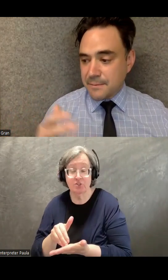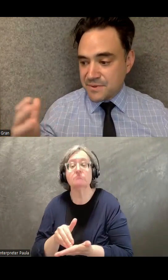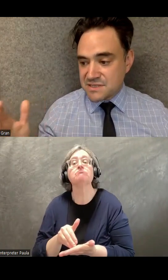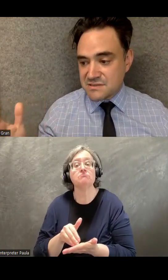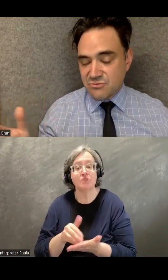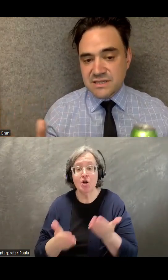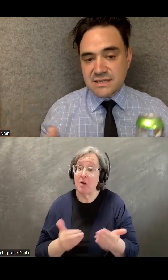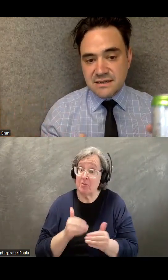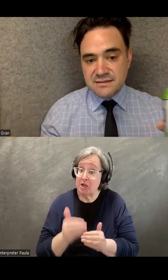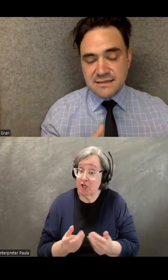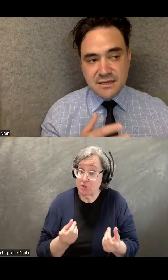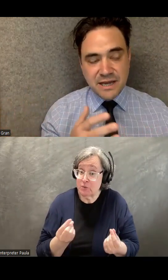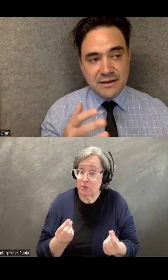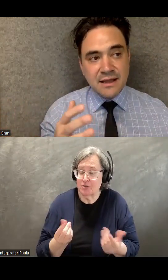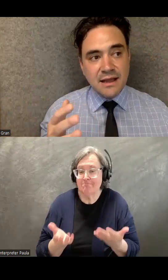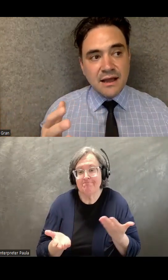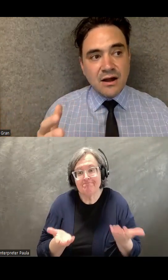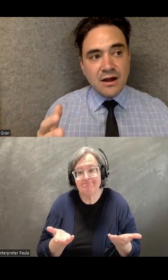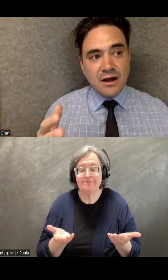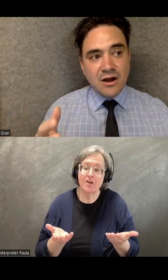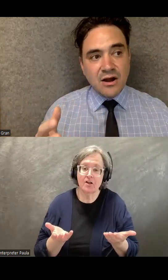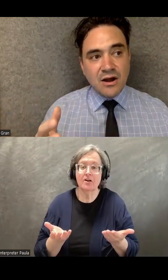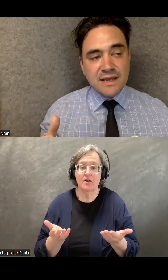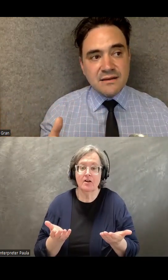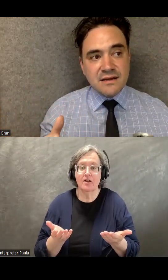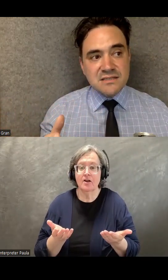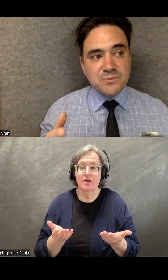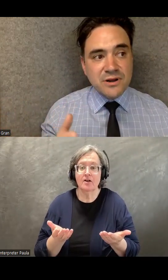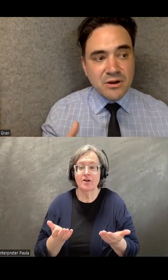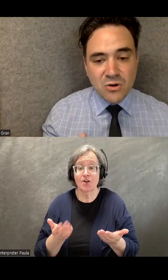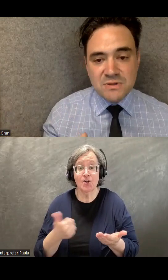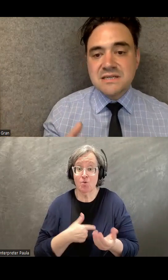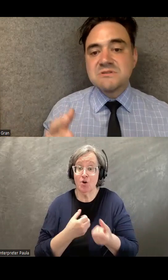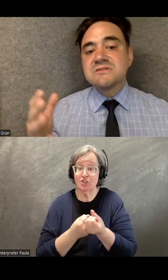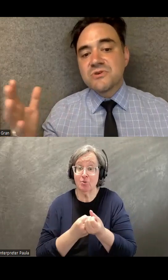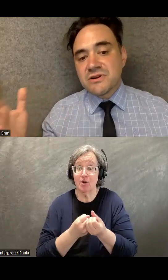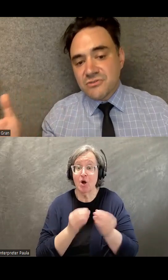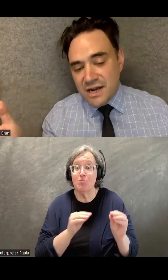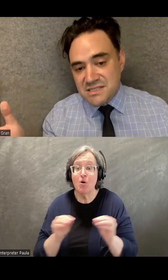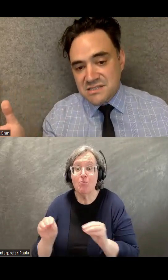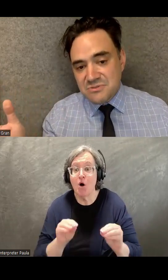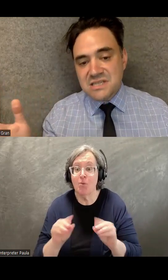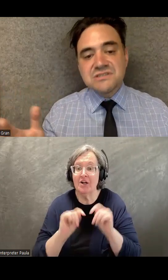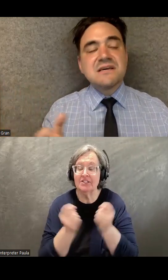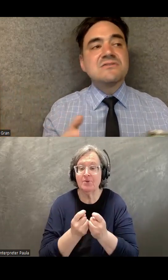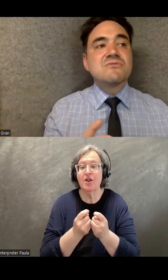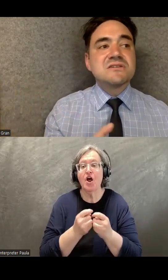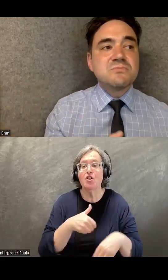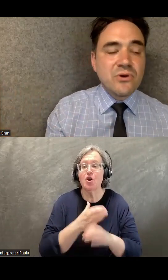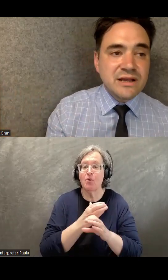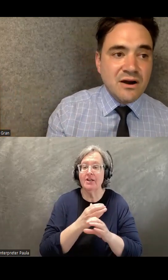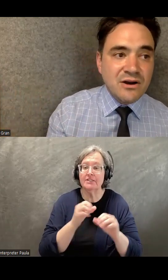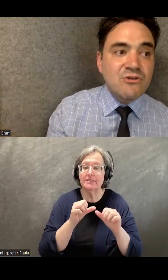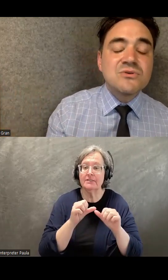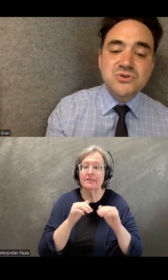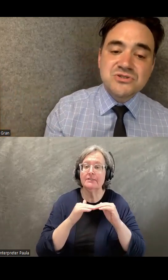next step is really thinking about, are we supporting our mobile teams? Are we supporting our crisis stabilization centers? Are we